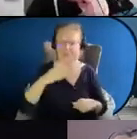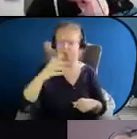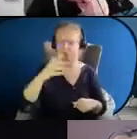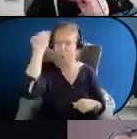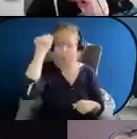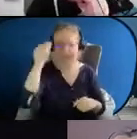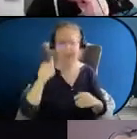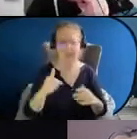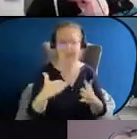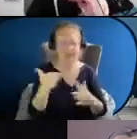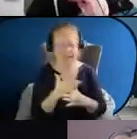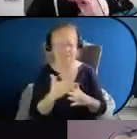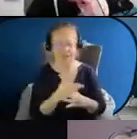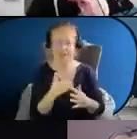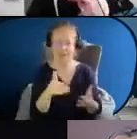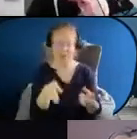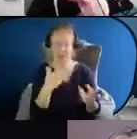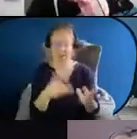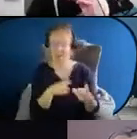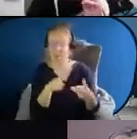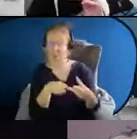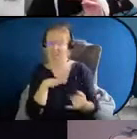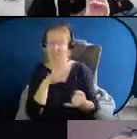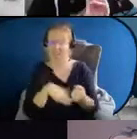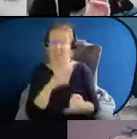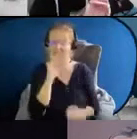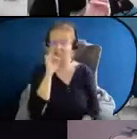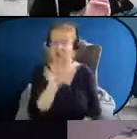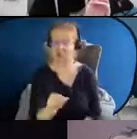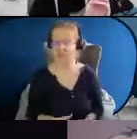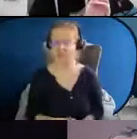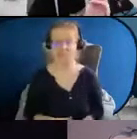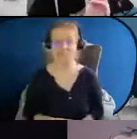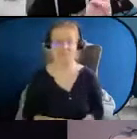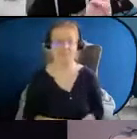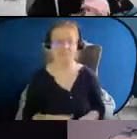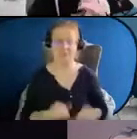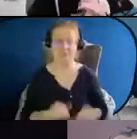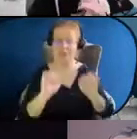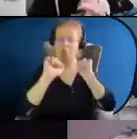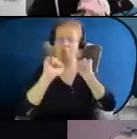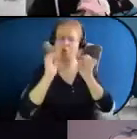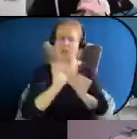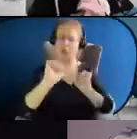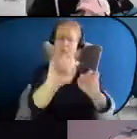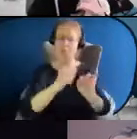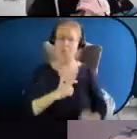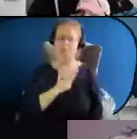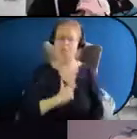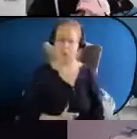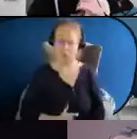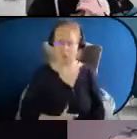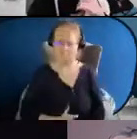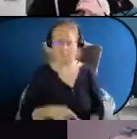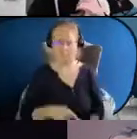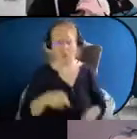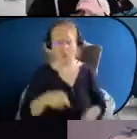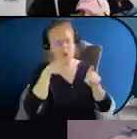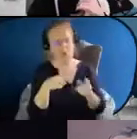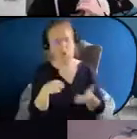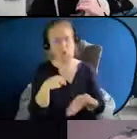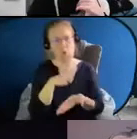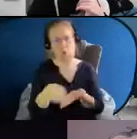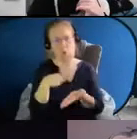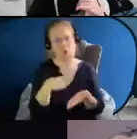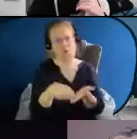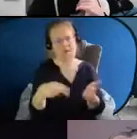brings us to our last question, really, and that's sort of looking at it from your role really as an authoring tool provider. So what we're